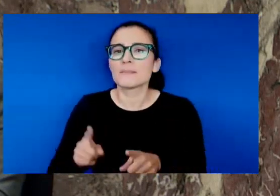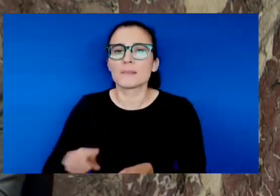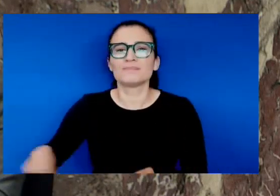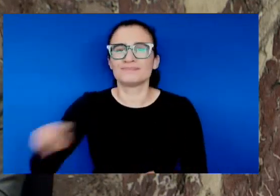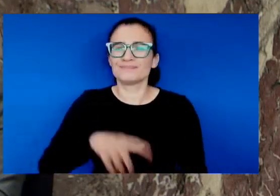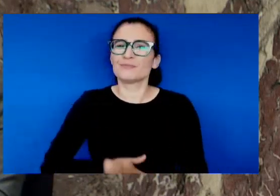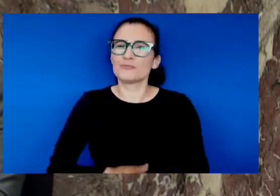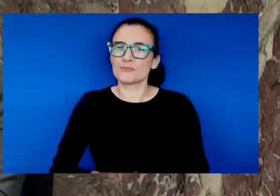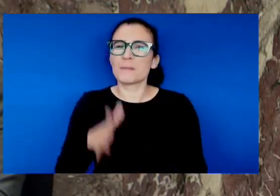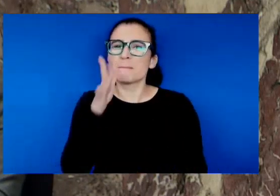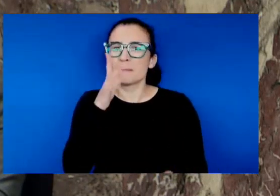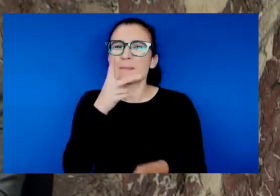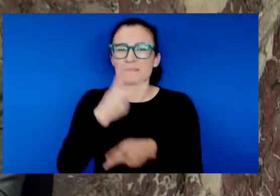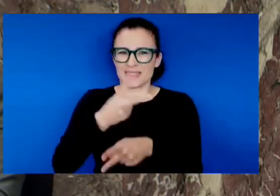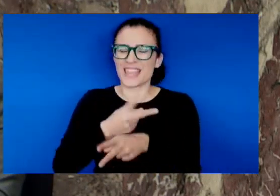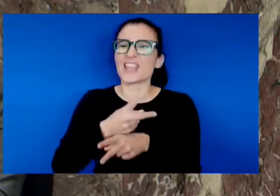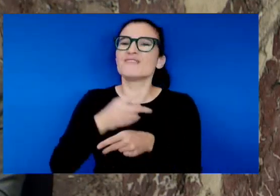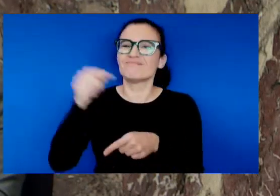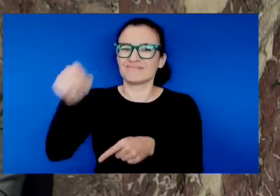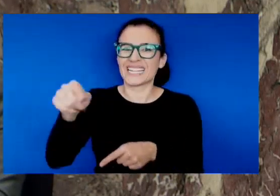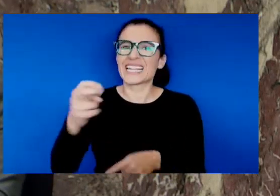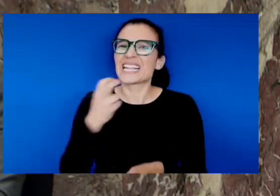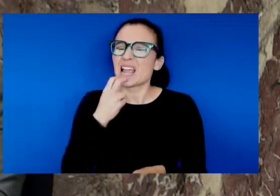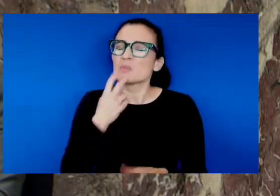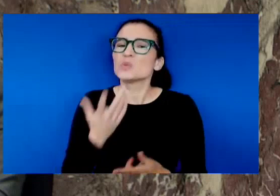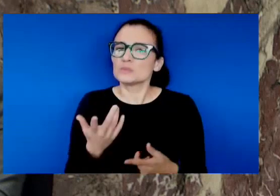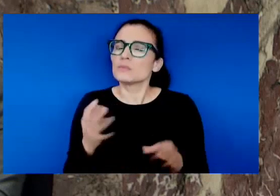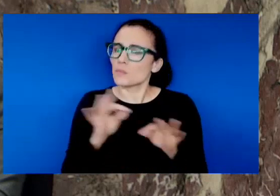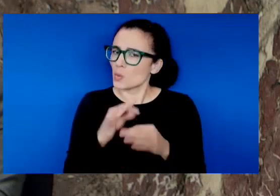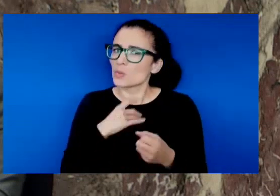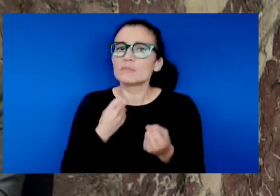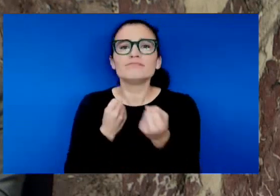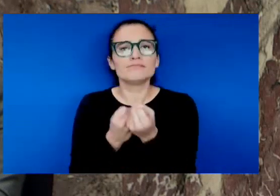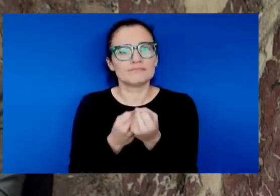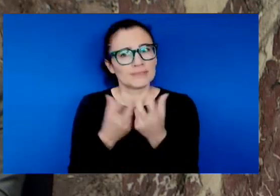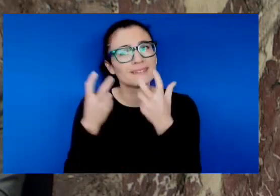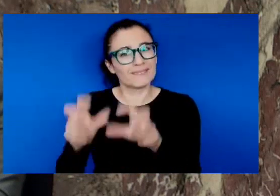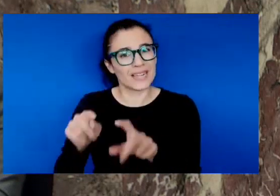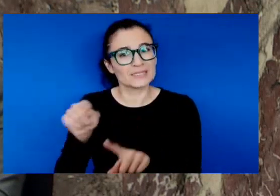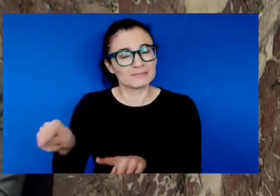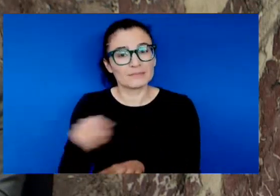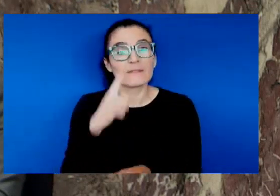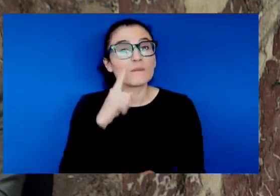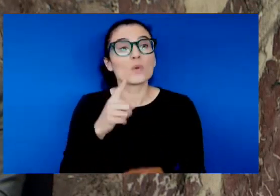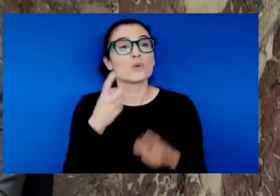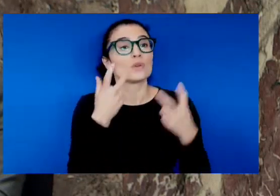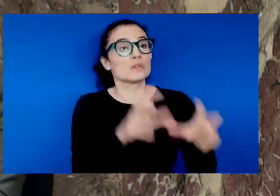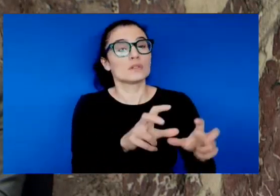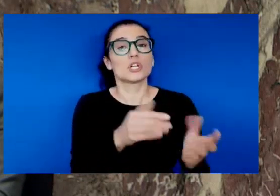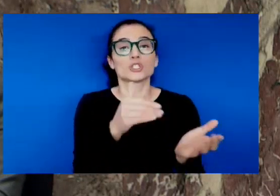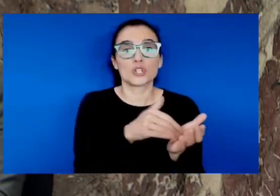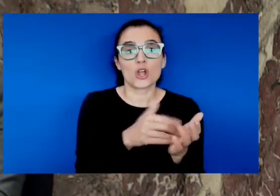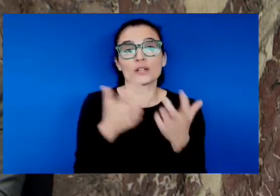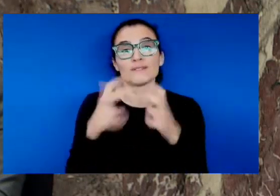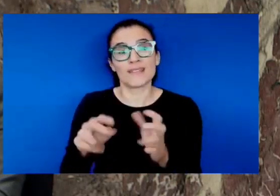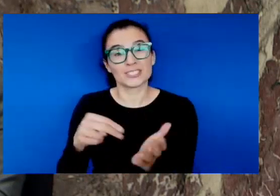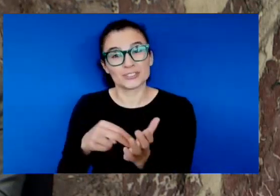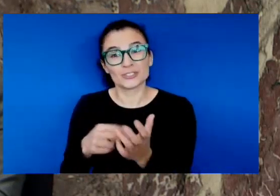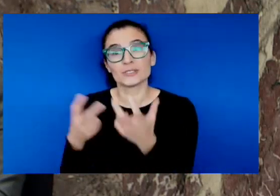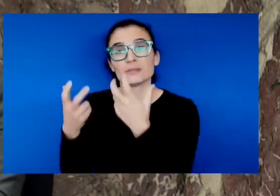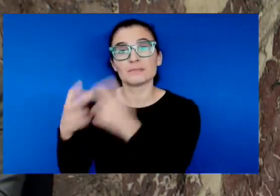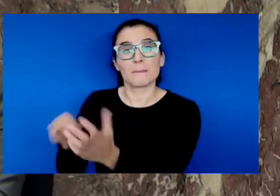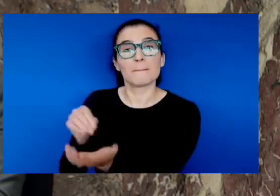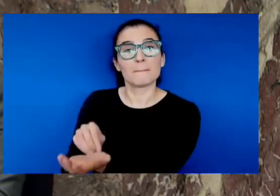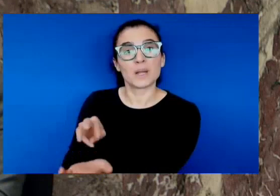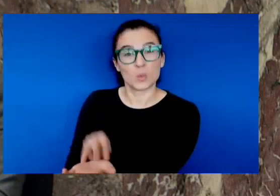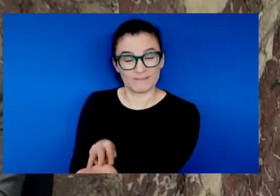place, both for doctors, for nurses, for midwifery, and we're going to continue to act to support expectant mothers in